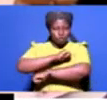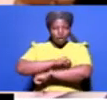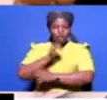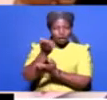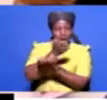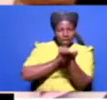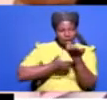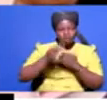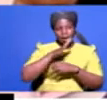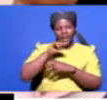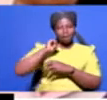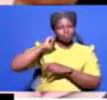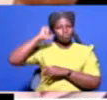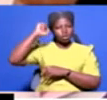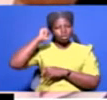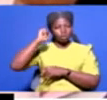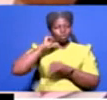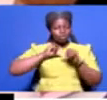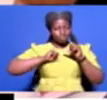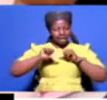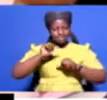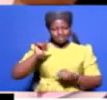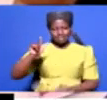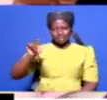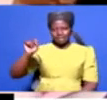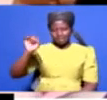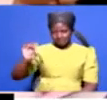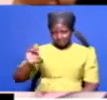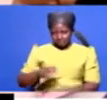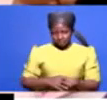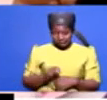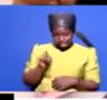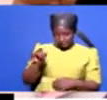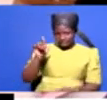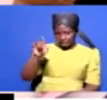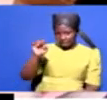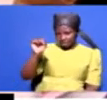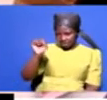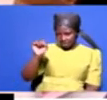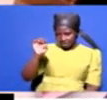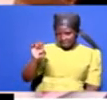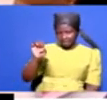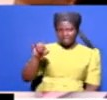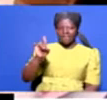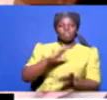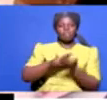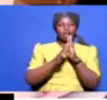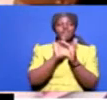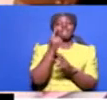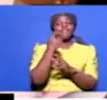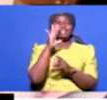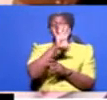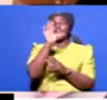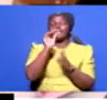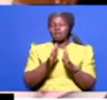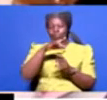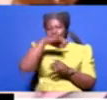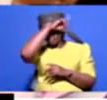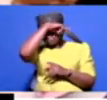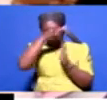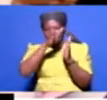Science, LSE. At LSE, Kibaki became the first African to graduate with a first-class